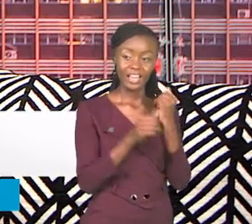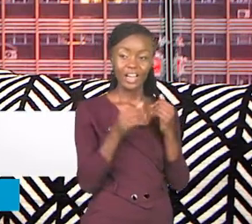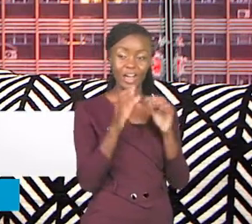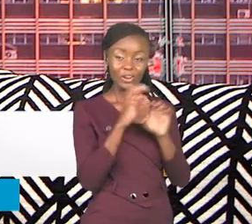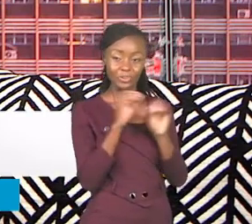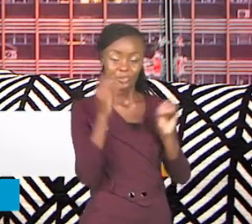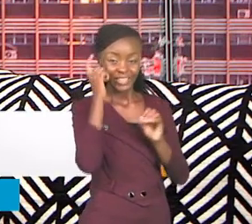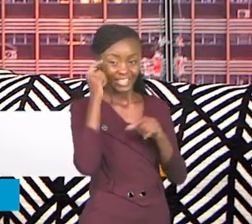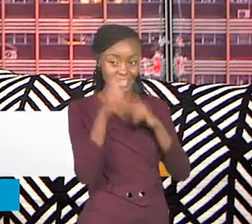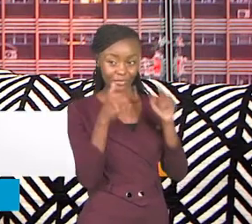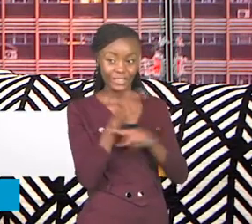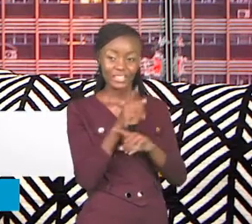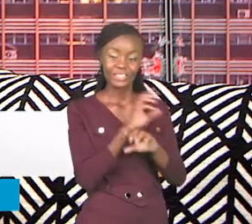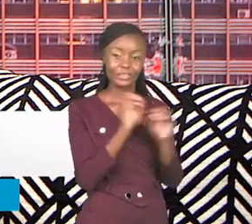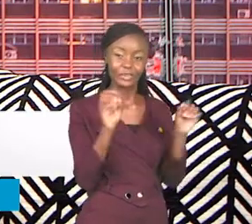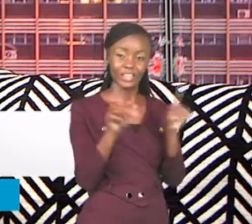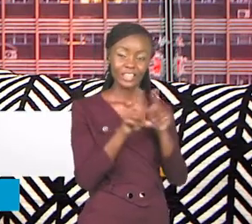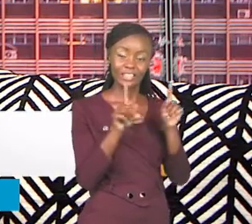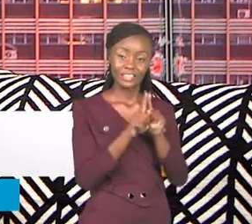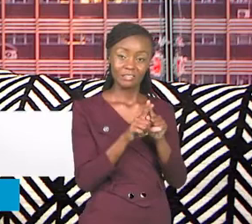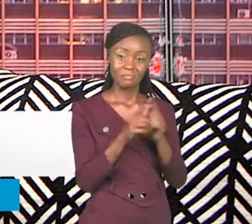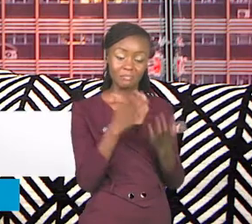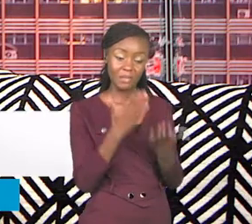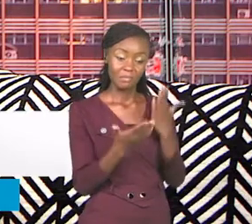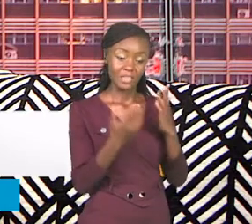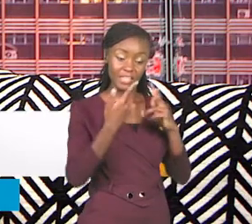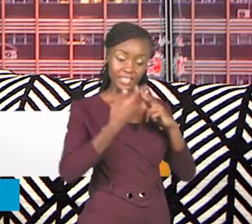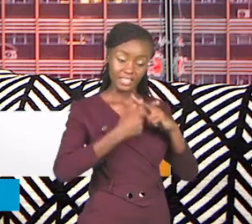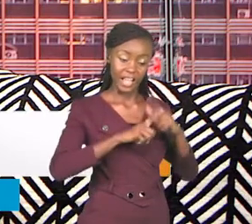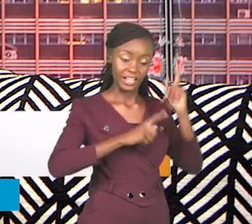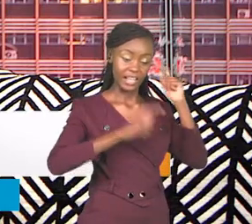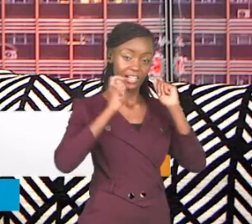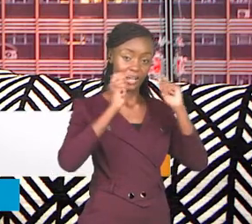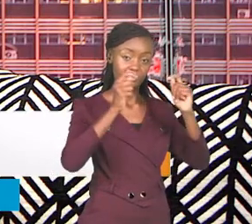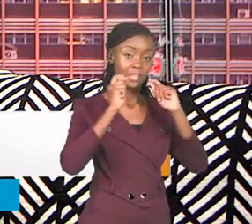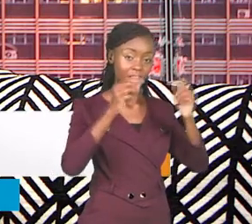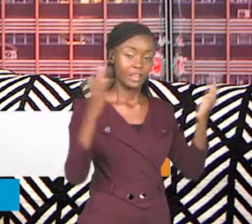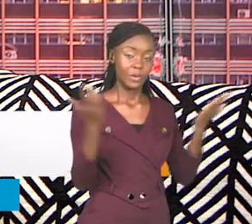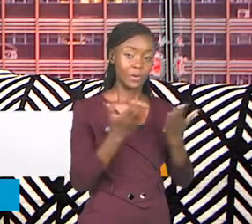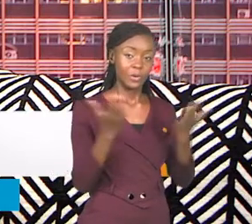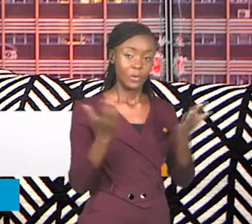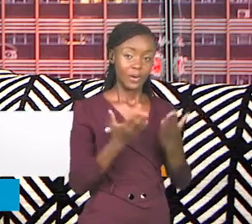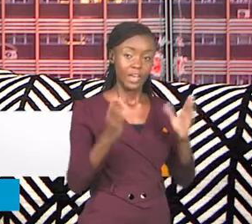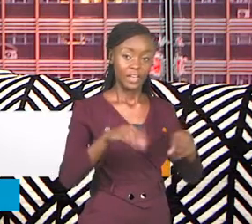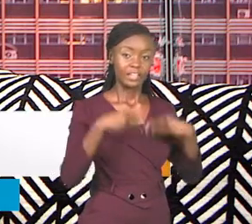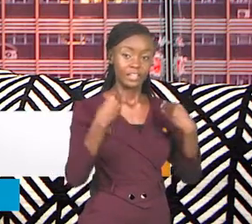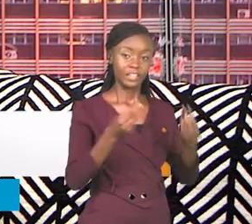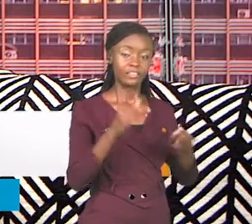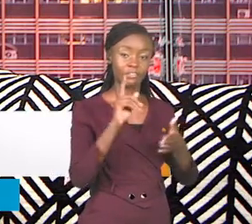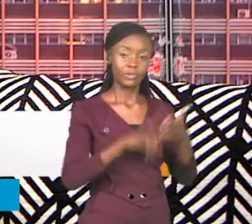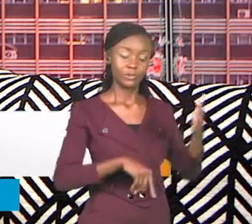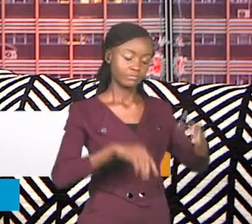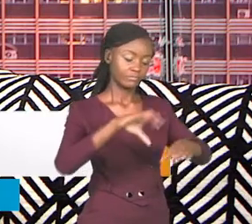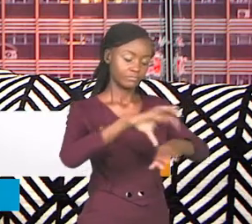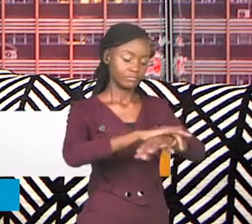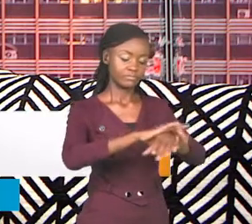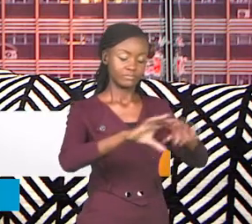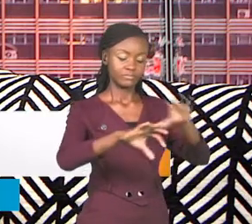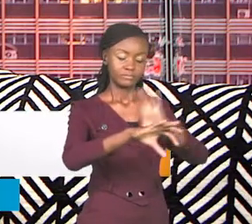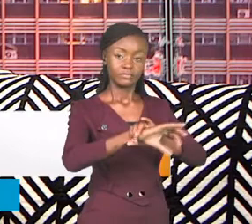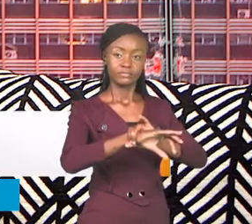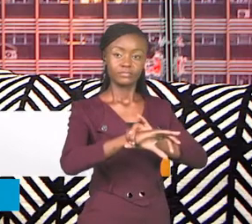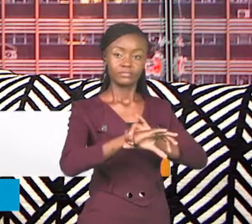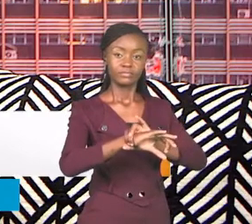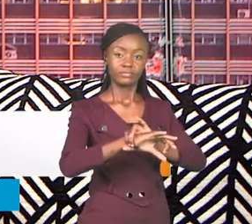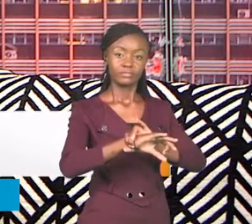this. We even began a campaign of giving them reflective bands. Mm-hmm. And we'll